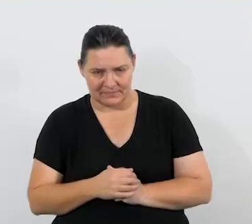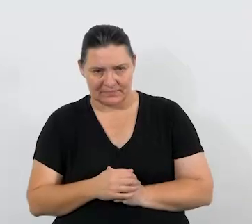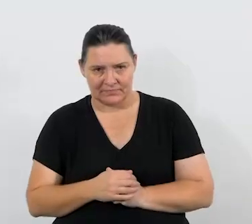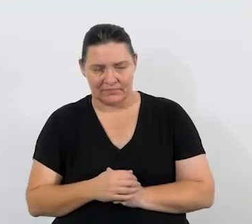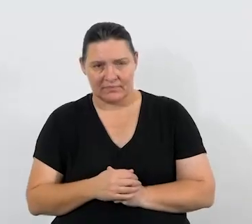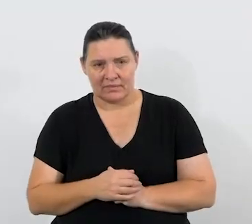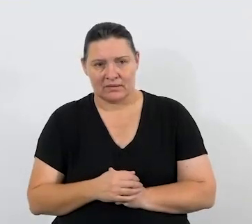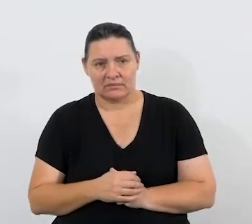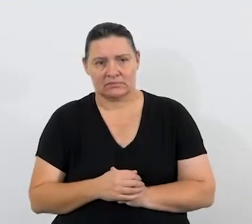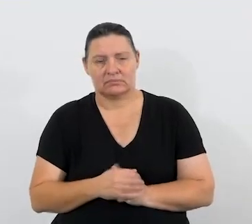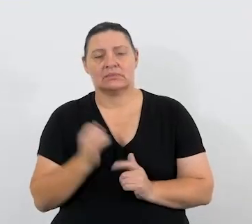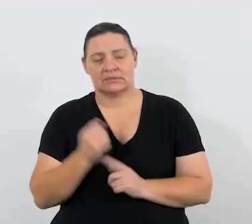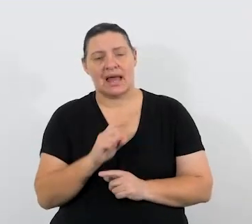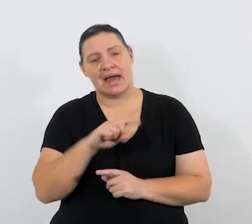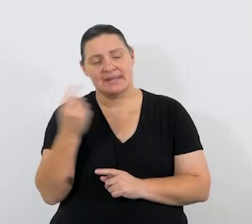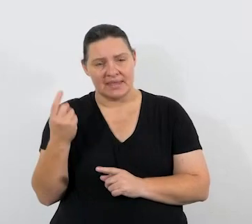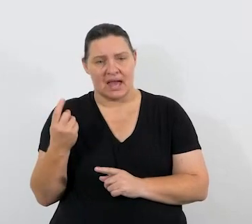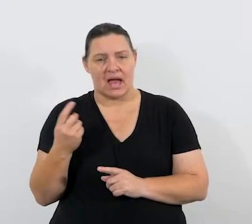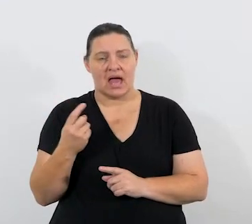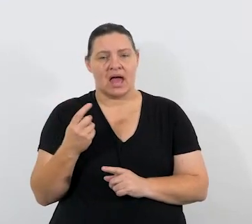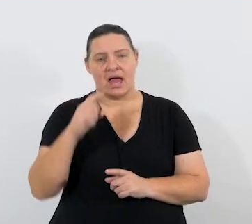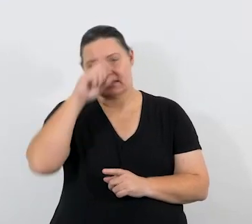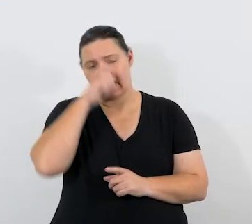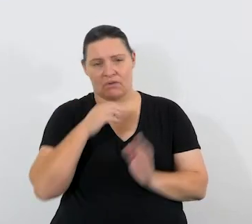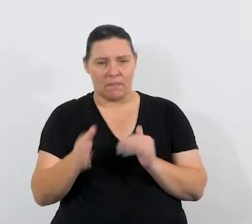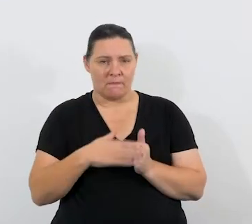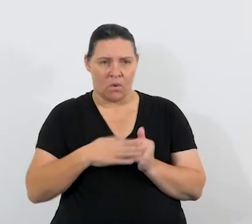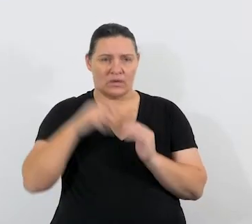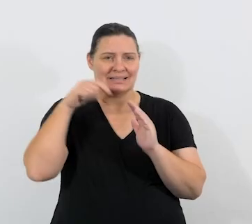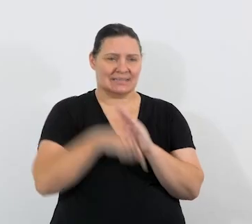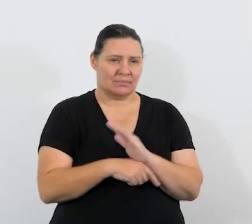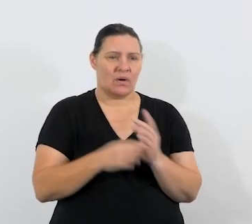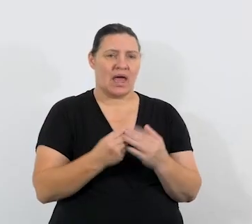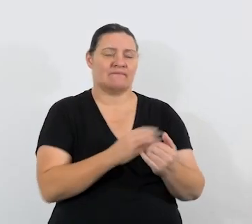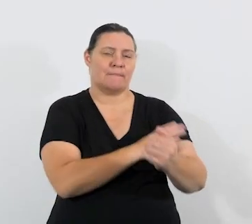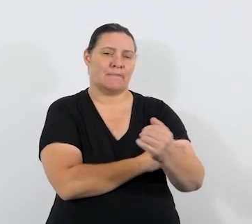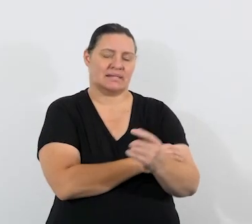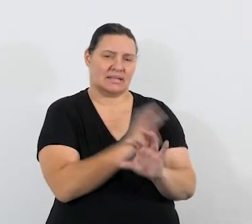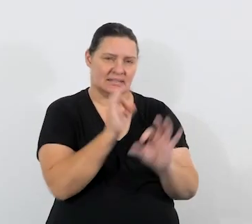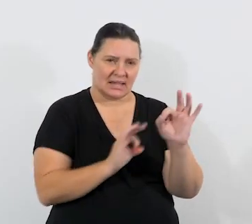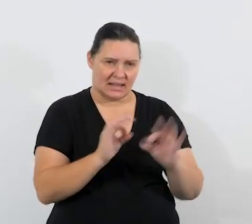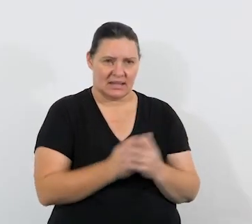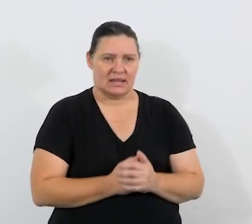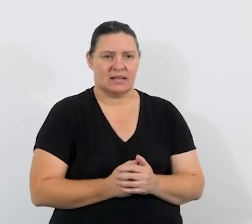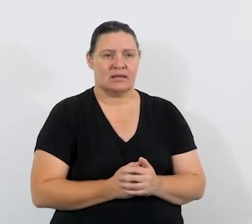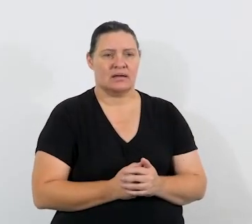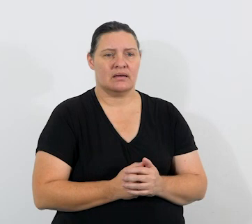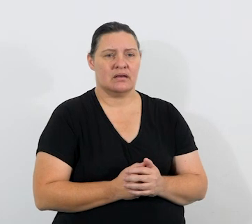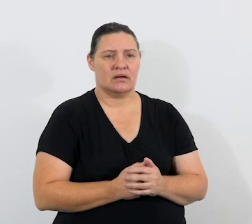to us. So this is another diagram that explains it further. So we have muscle cells